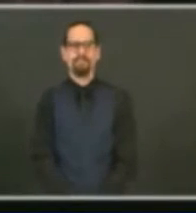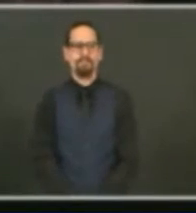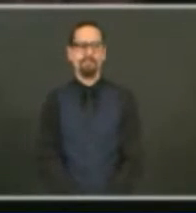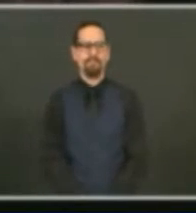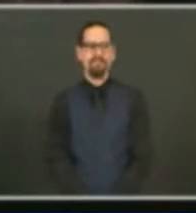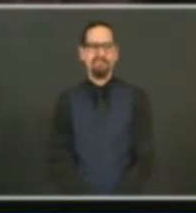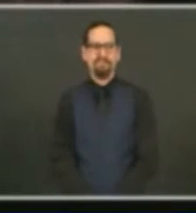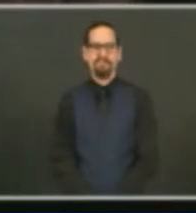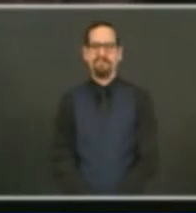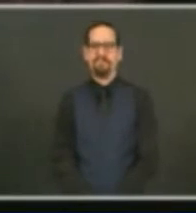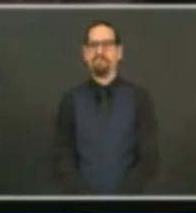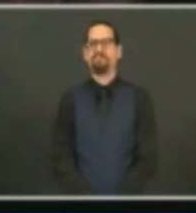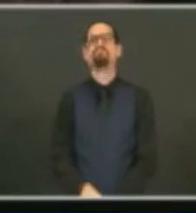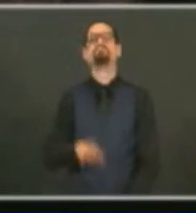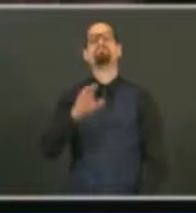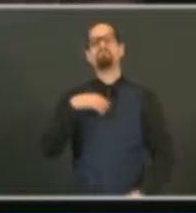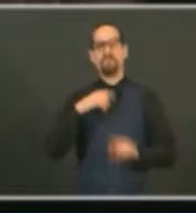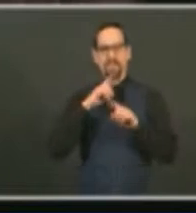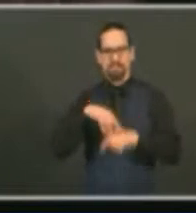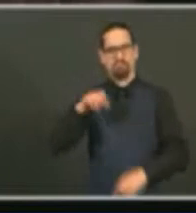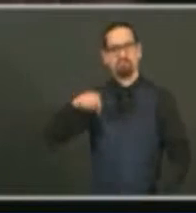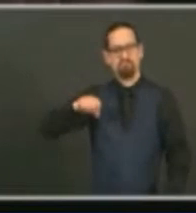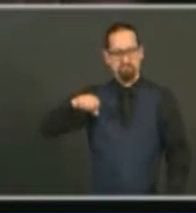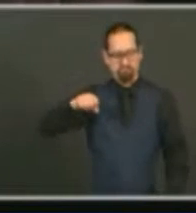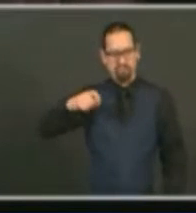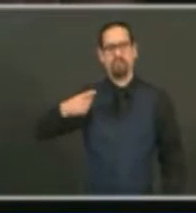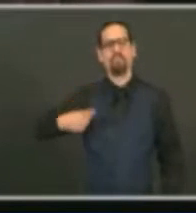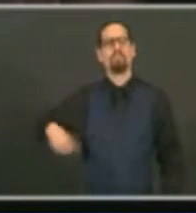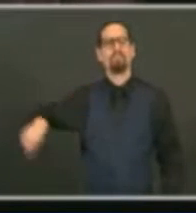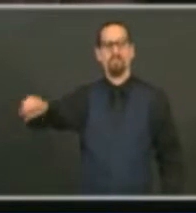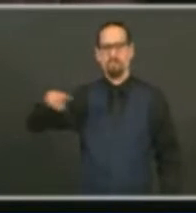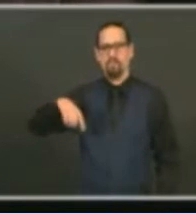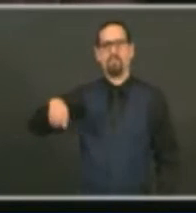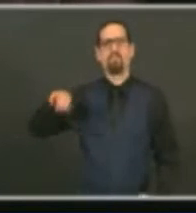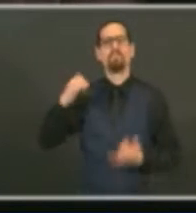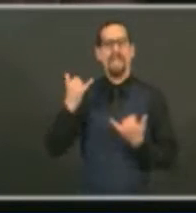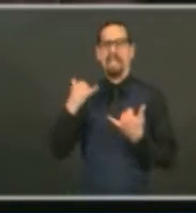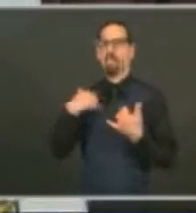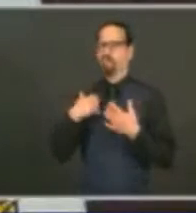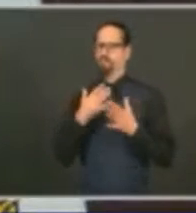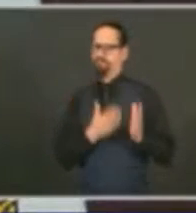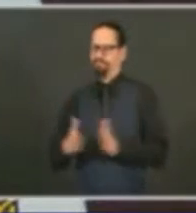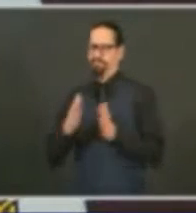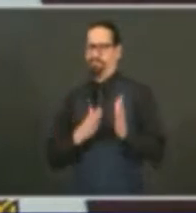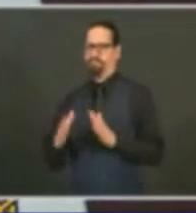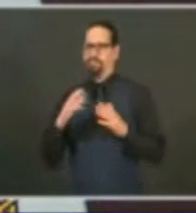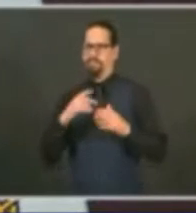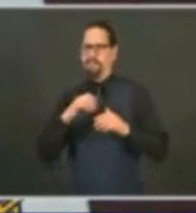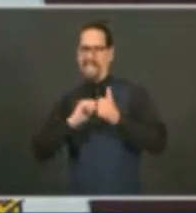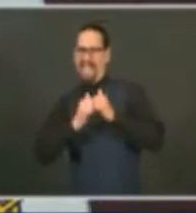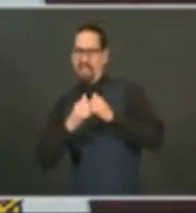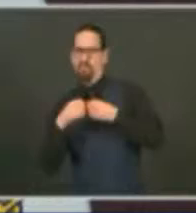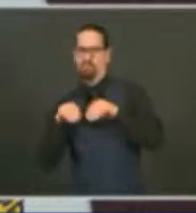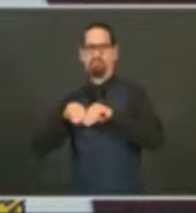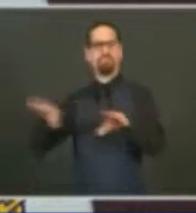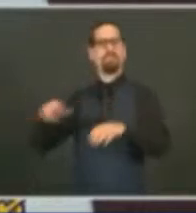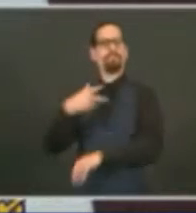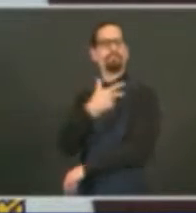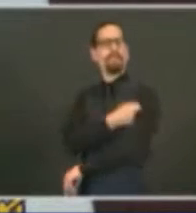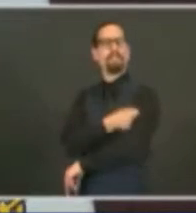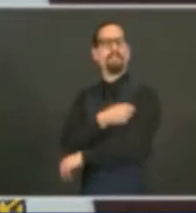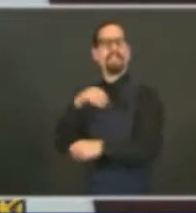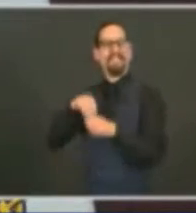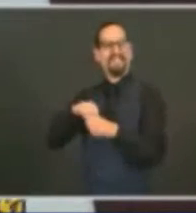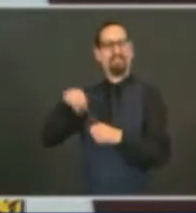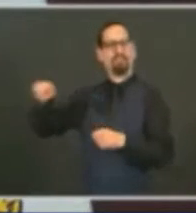So yes, we are in development of the details of the plan, but have high-risk populations